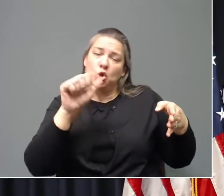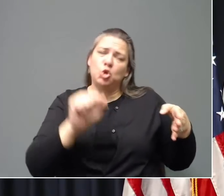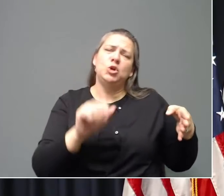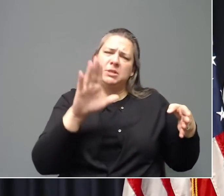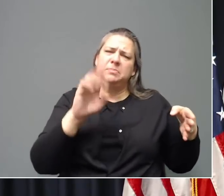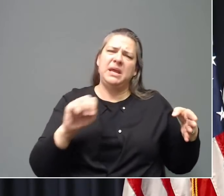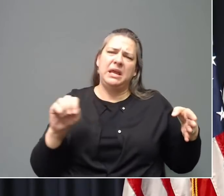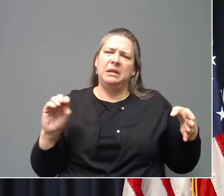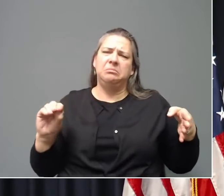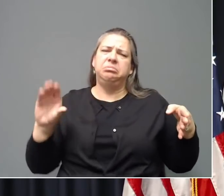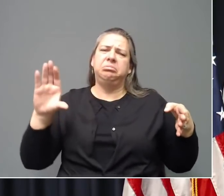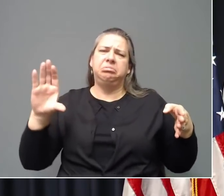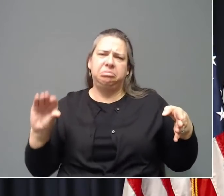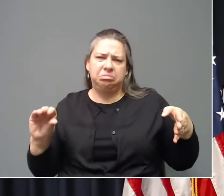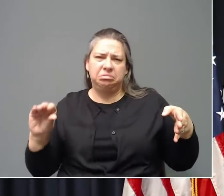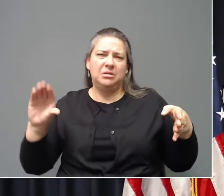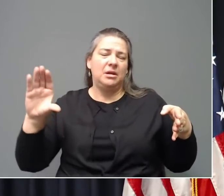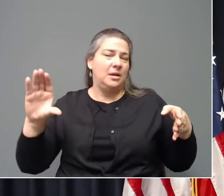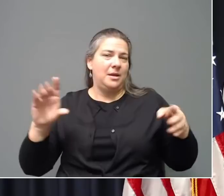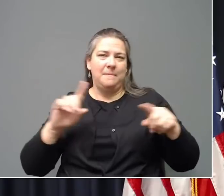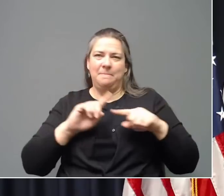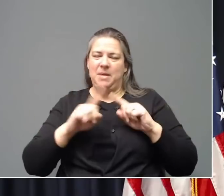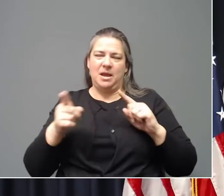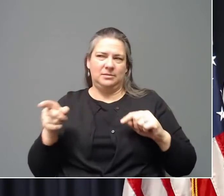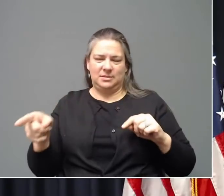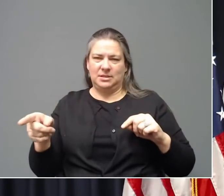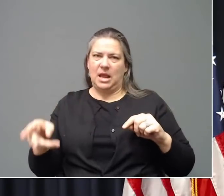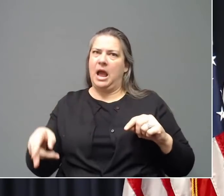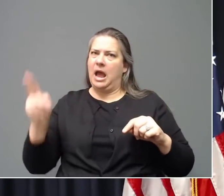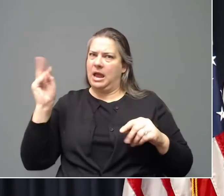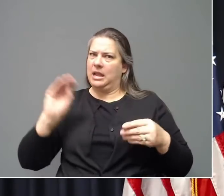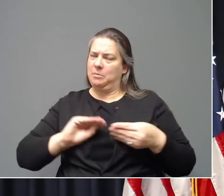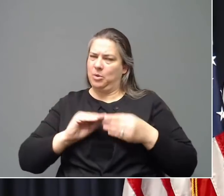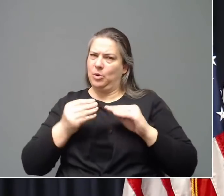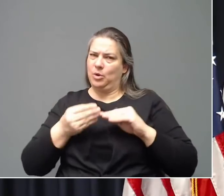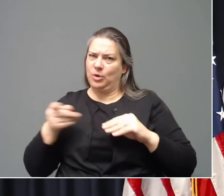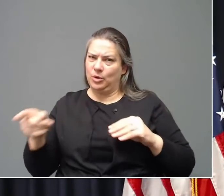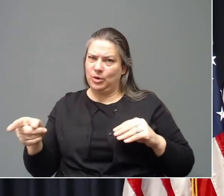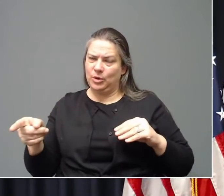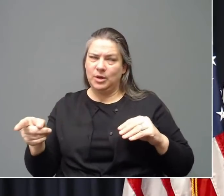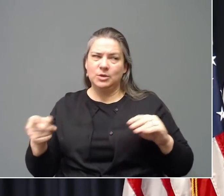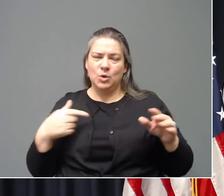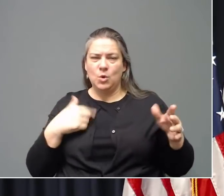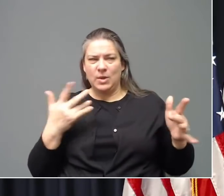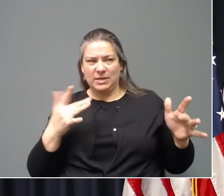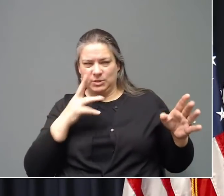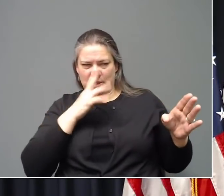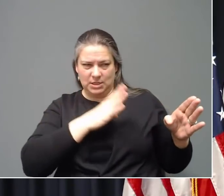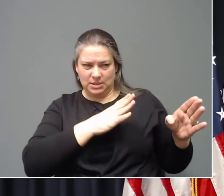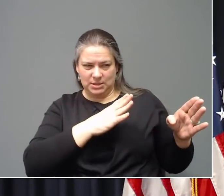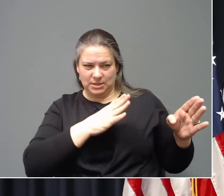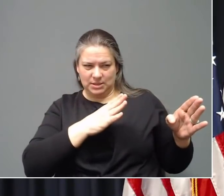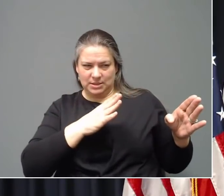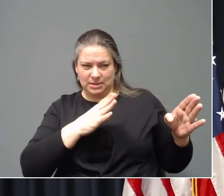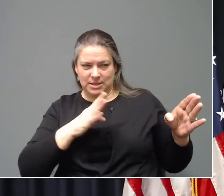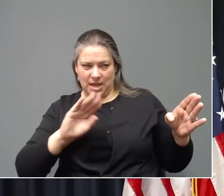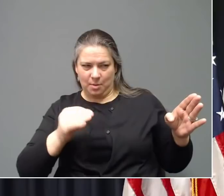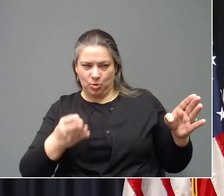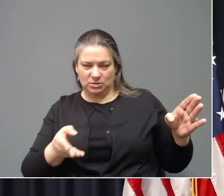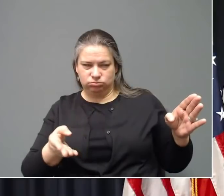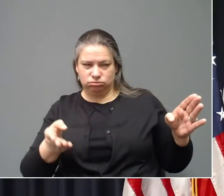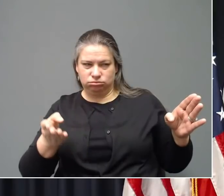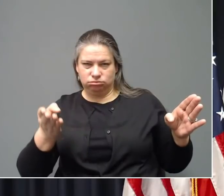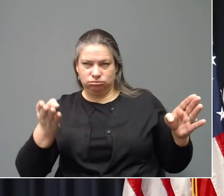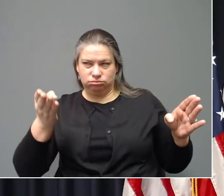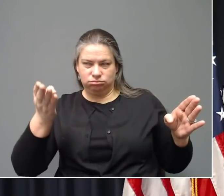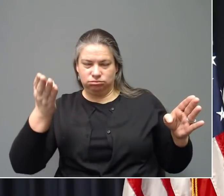variance, but it doesn't explain all of it. And the increasing positivity rate, again, shows us that we're dealing